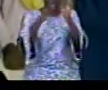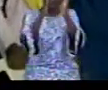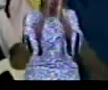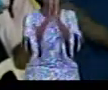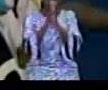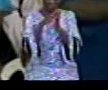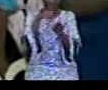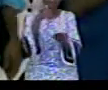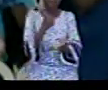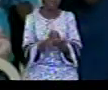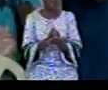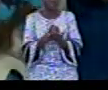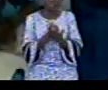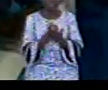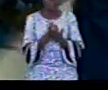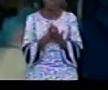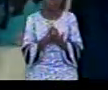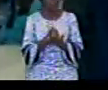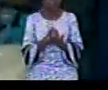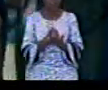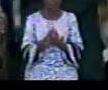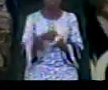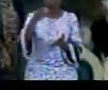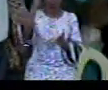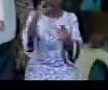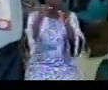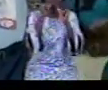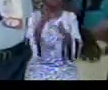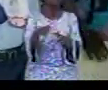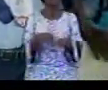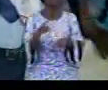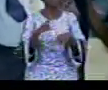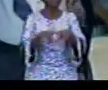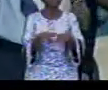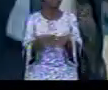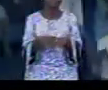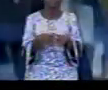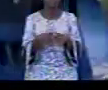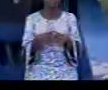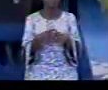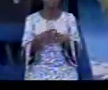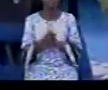Amen. God bless you. You can sit down.